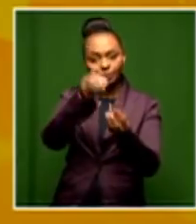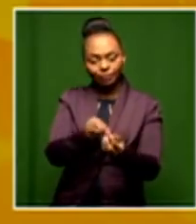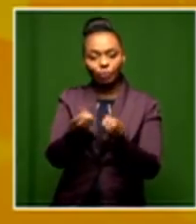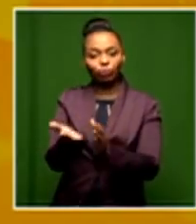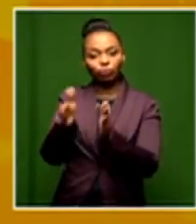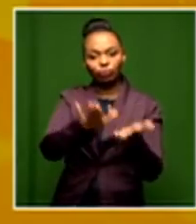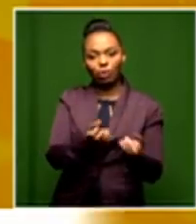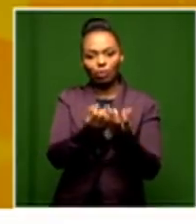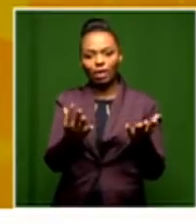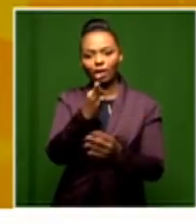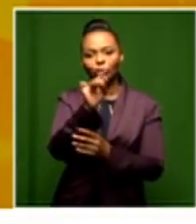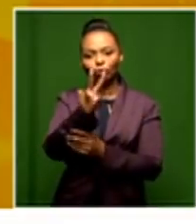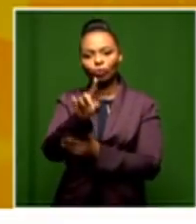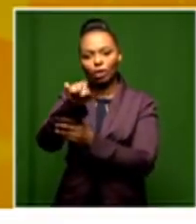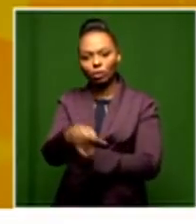toll to